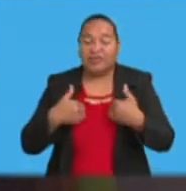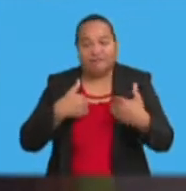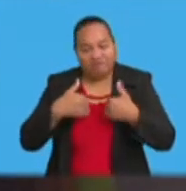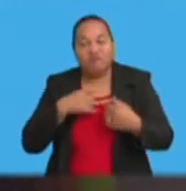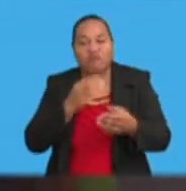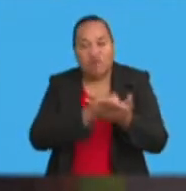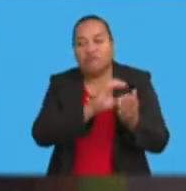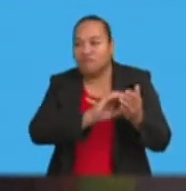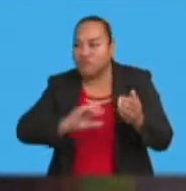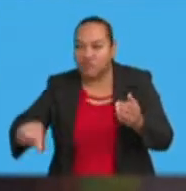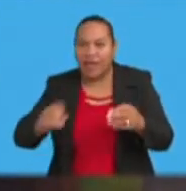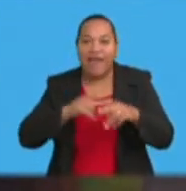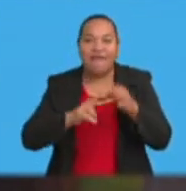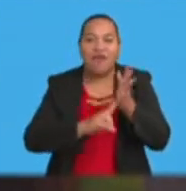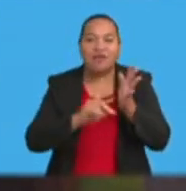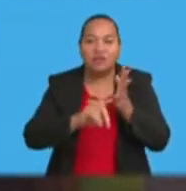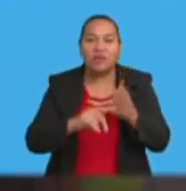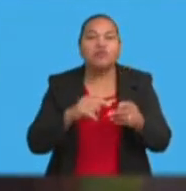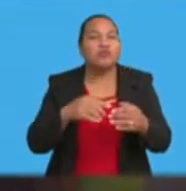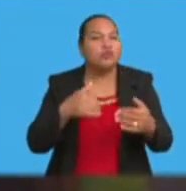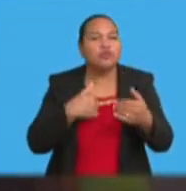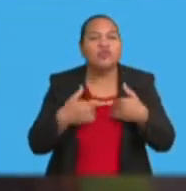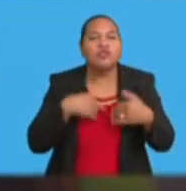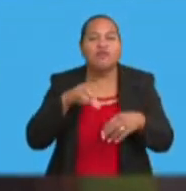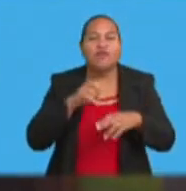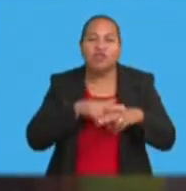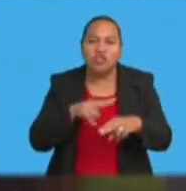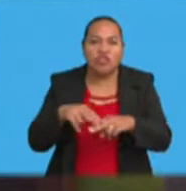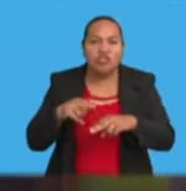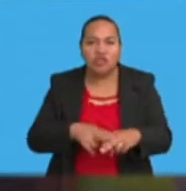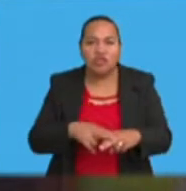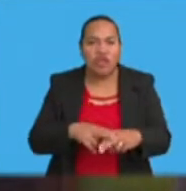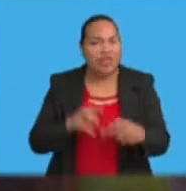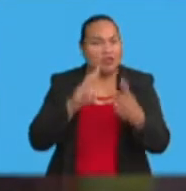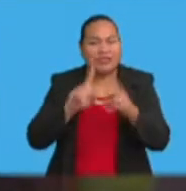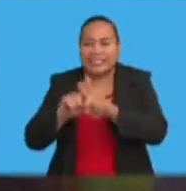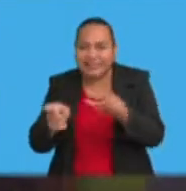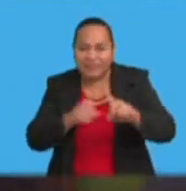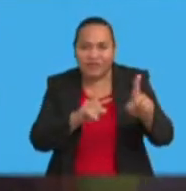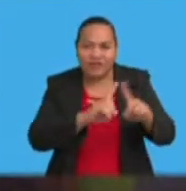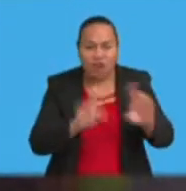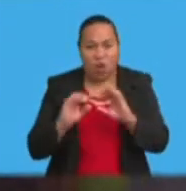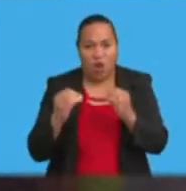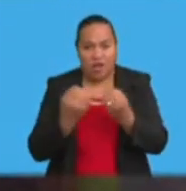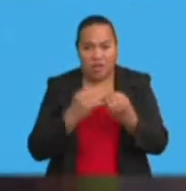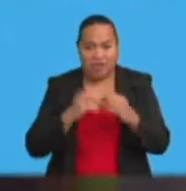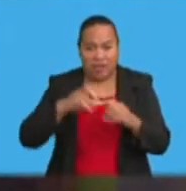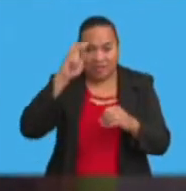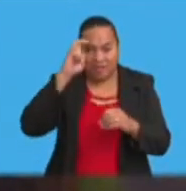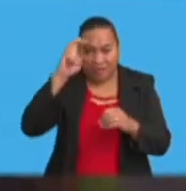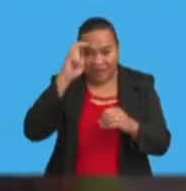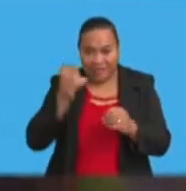National University, to the University of Fiji. It gives out money that we give for Tutu Training Center, all of these organizations, all of these training